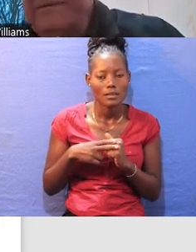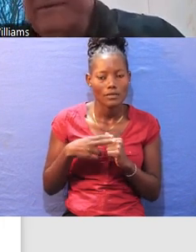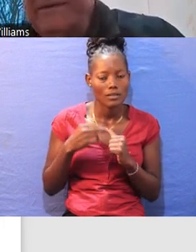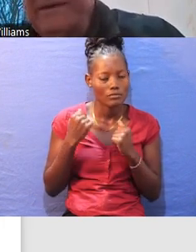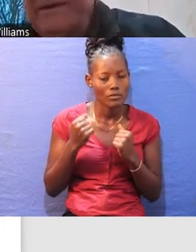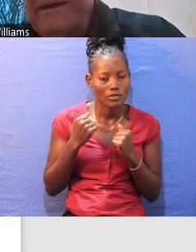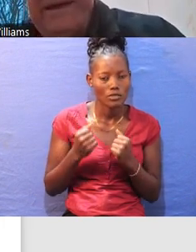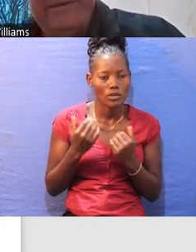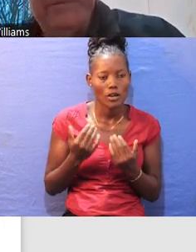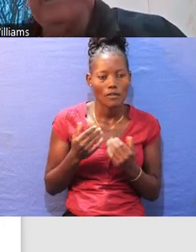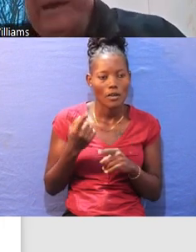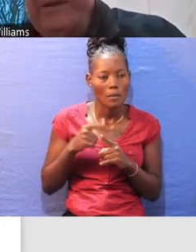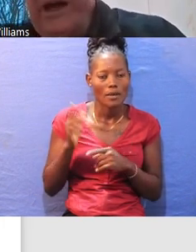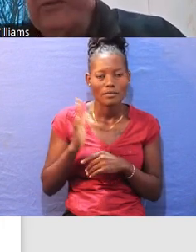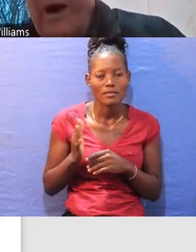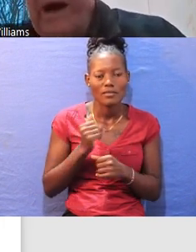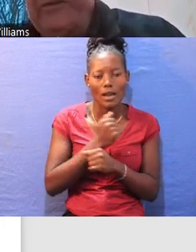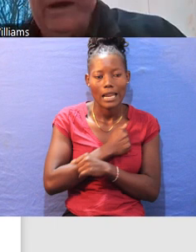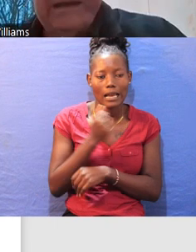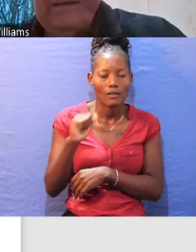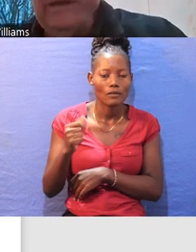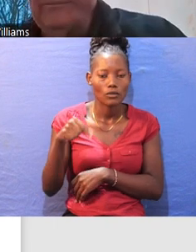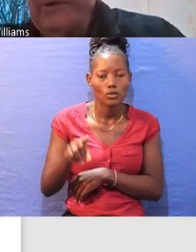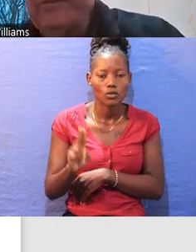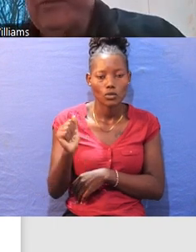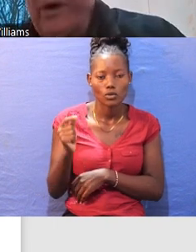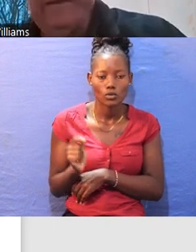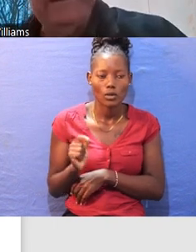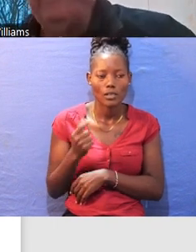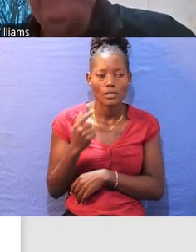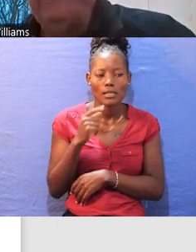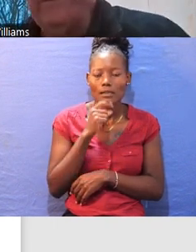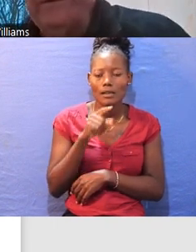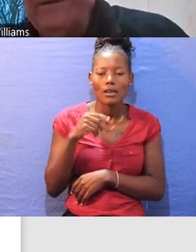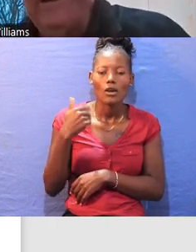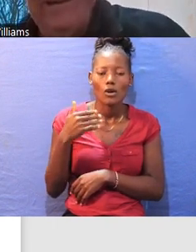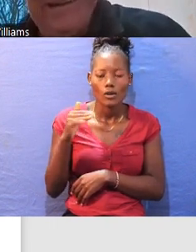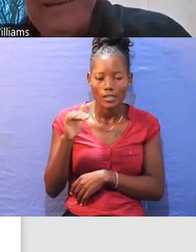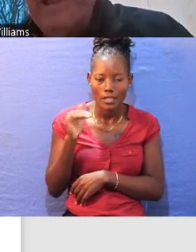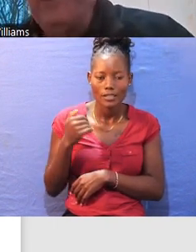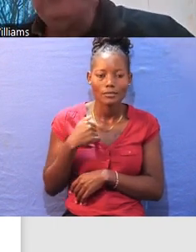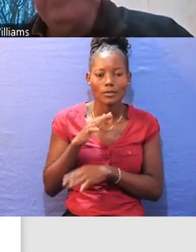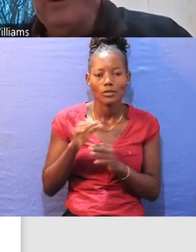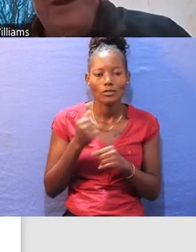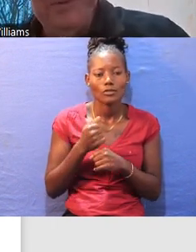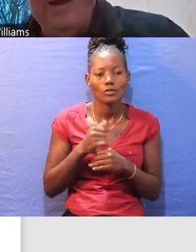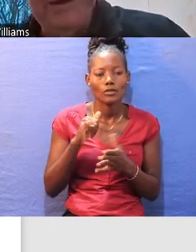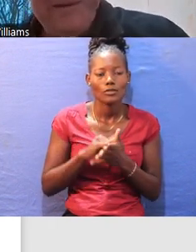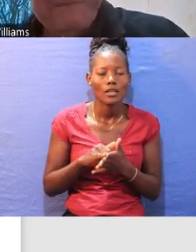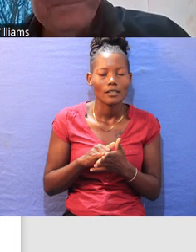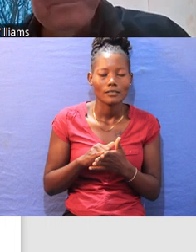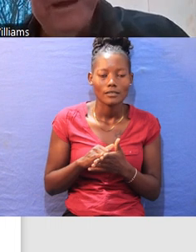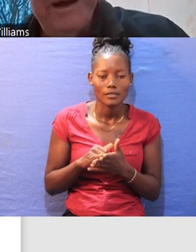squat. He begged me to not squat, so I let him do leg press. Guess what? It didn't matter. He was still a great